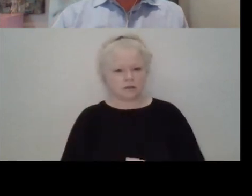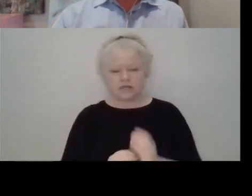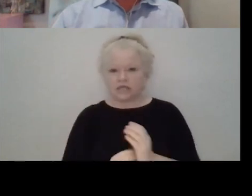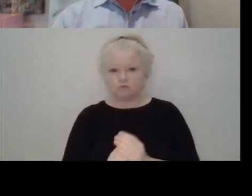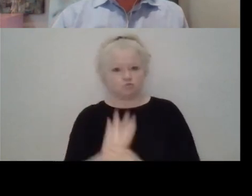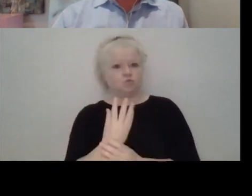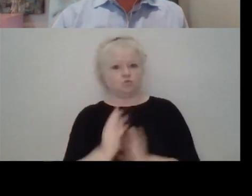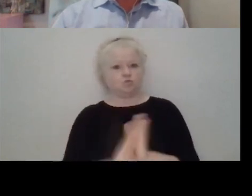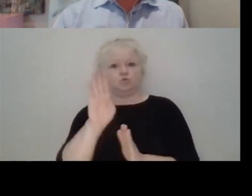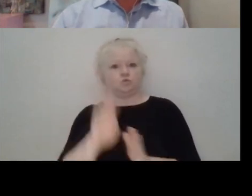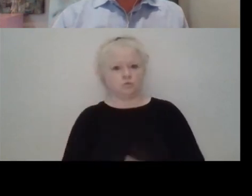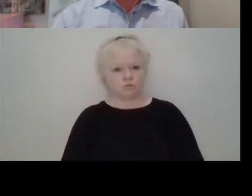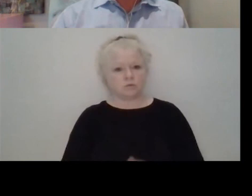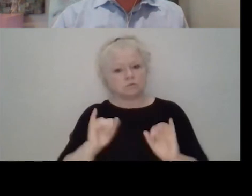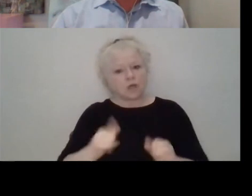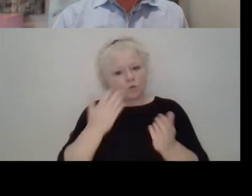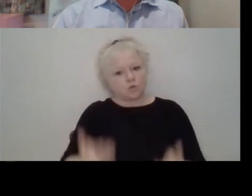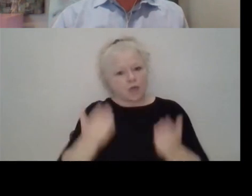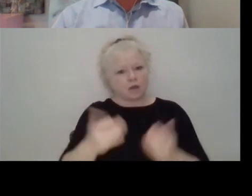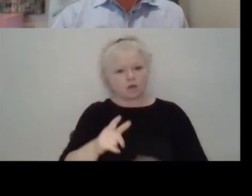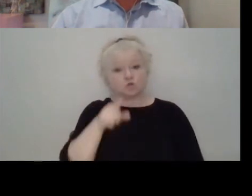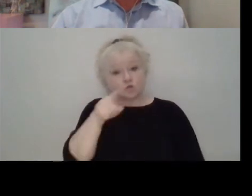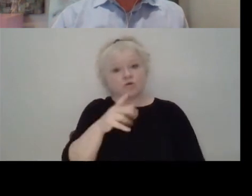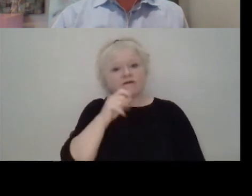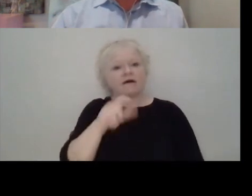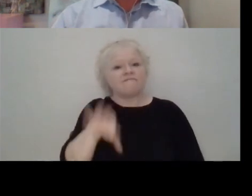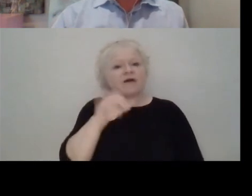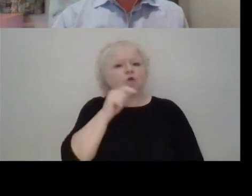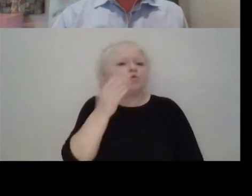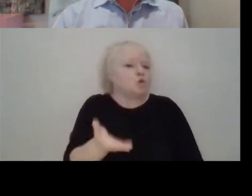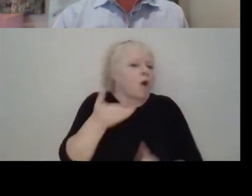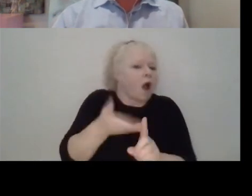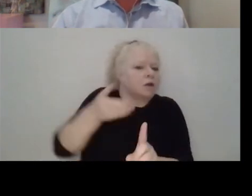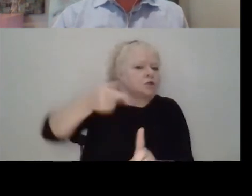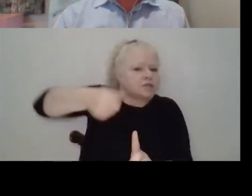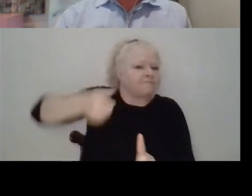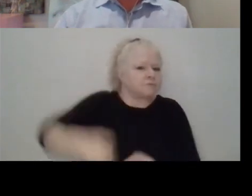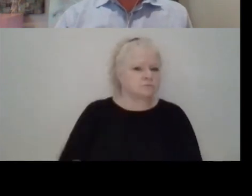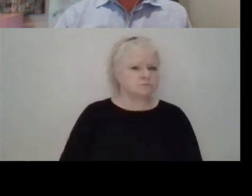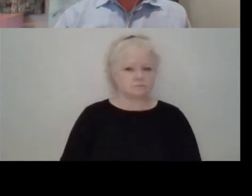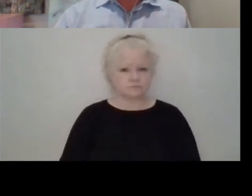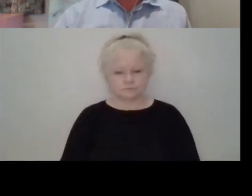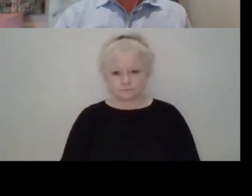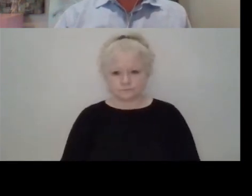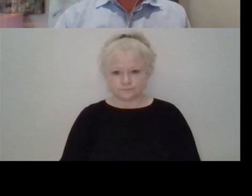in that way, that's who they are. So find out who you are. Yeah. Yeah, you say it